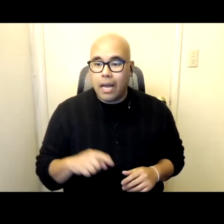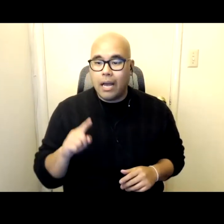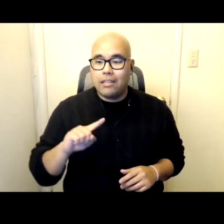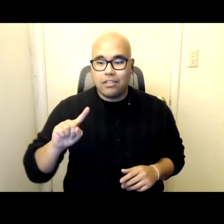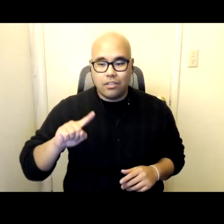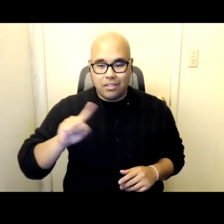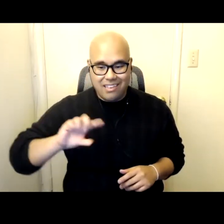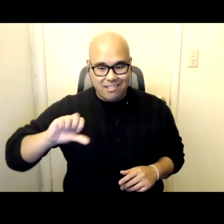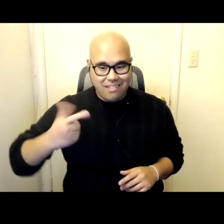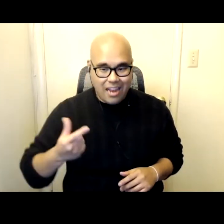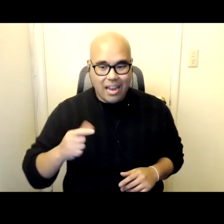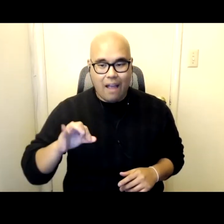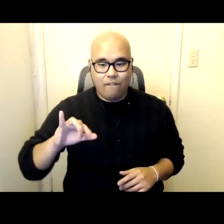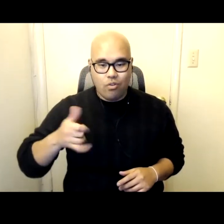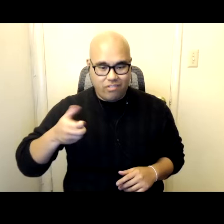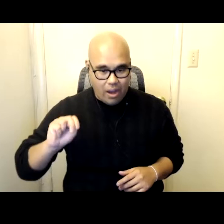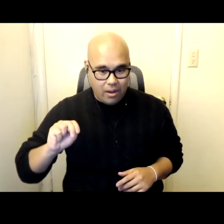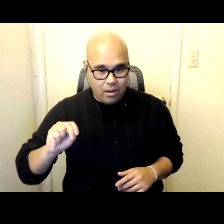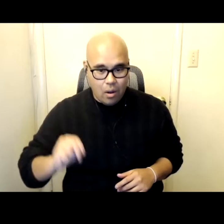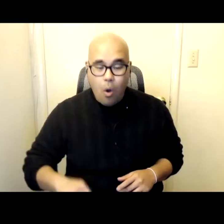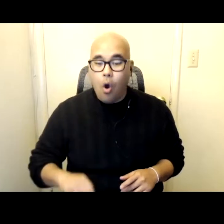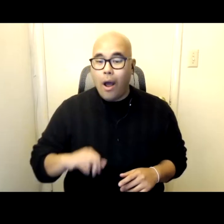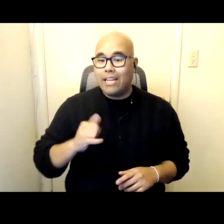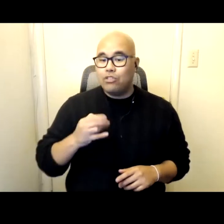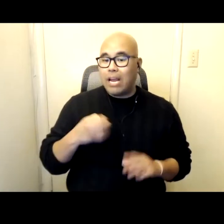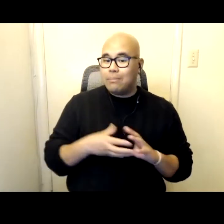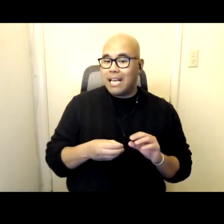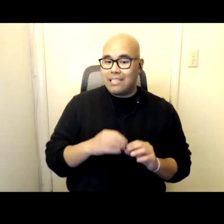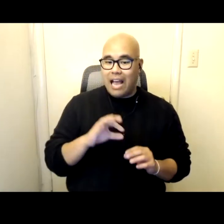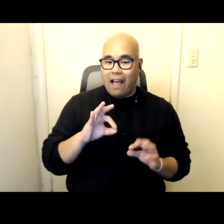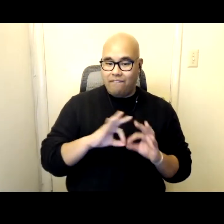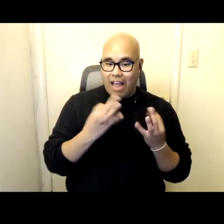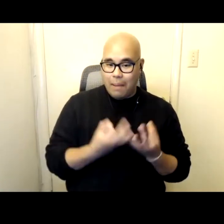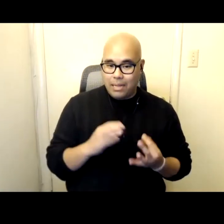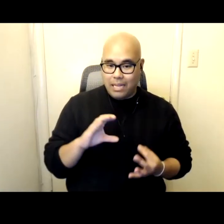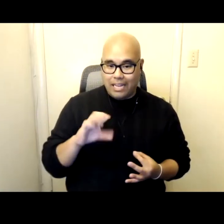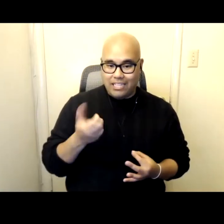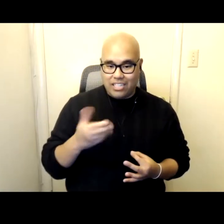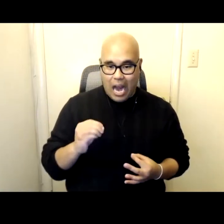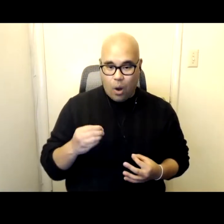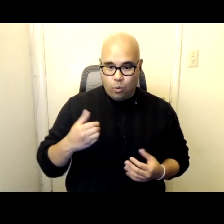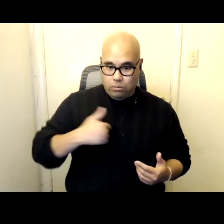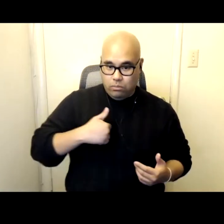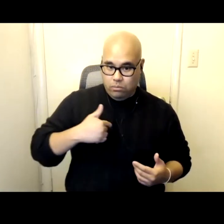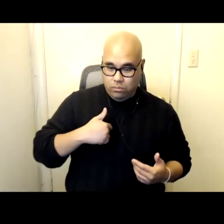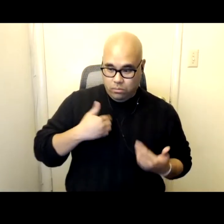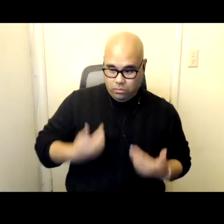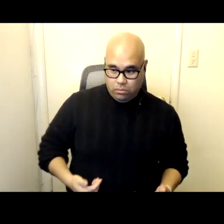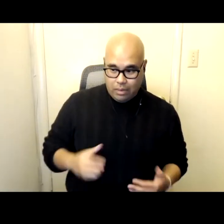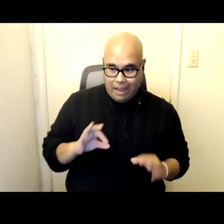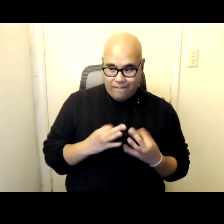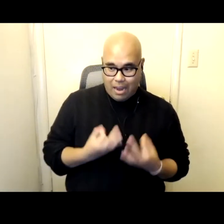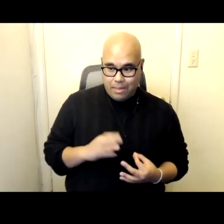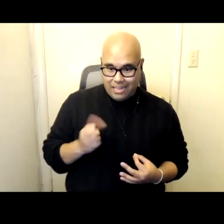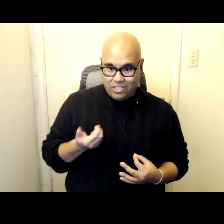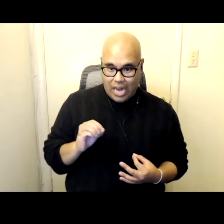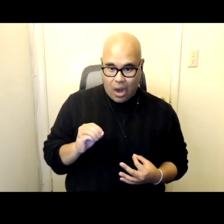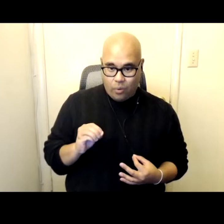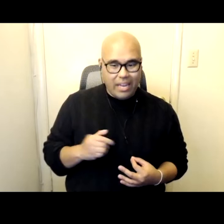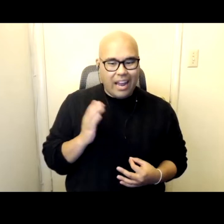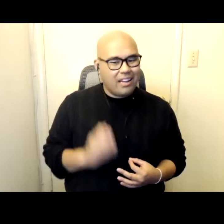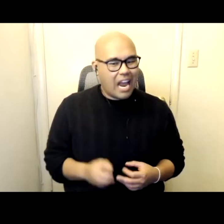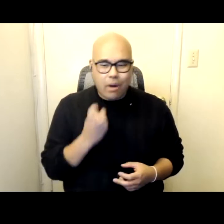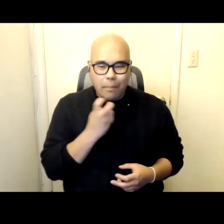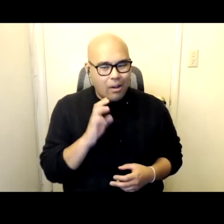Family Chao, James says, putting his finger to his chest. Chao. He could never pronounce